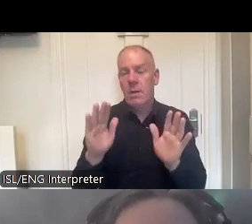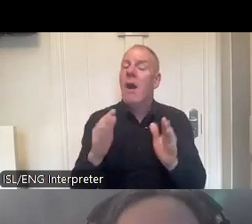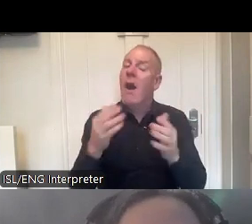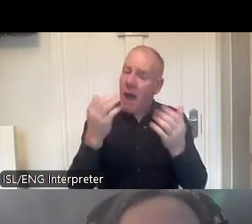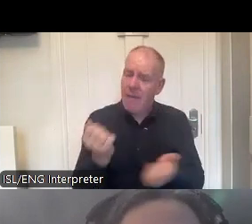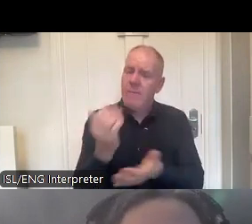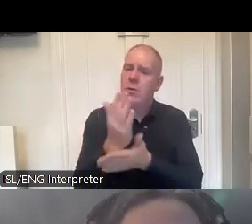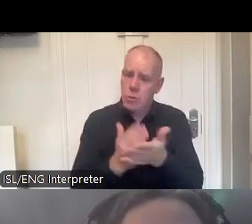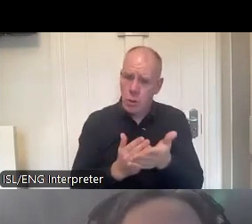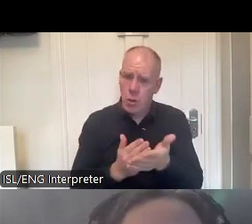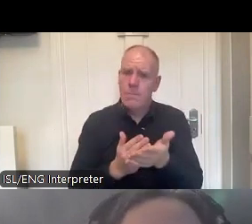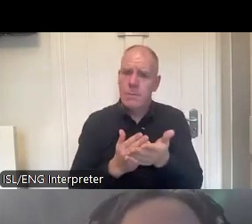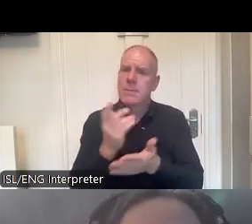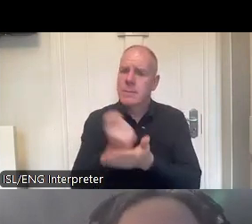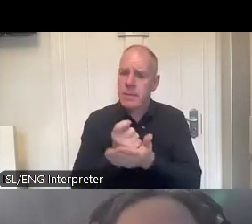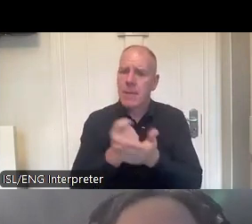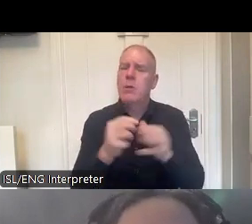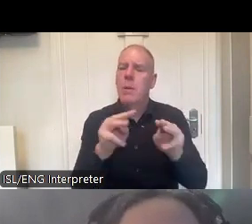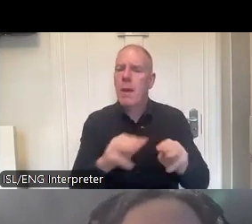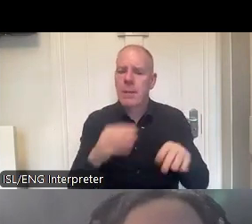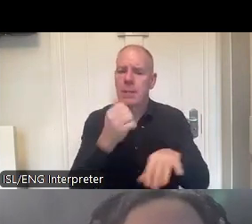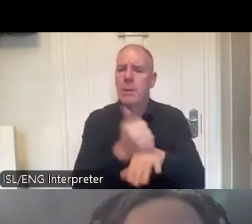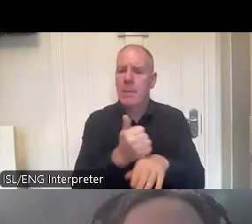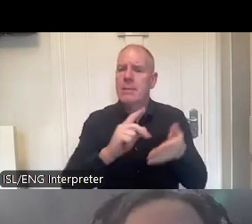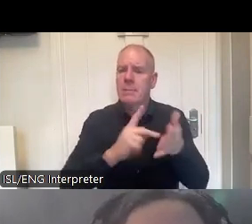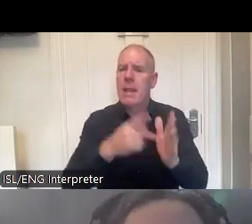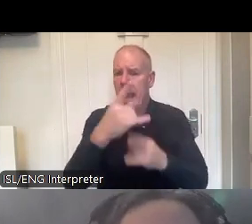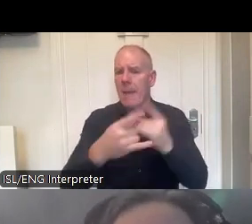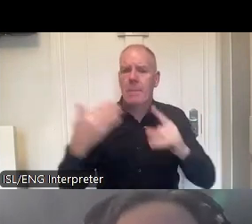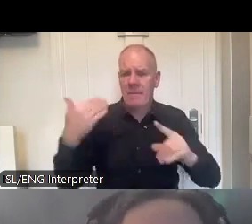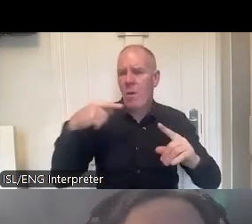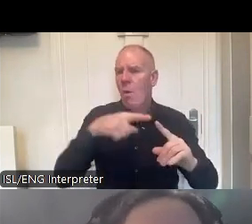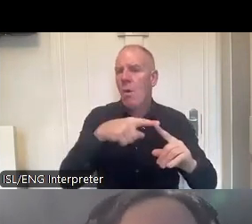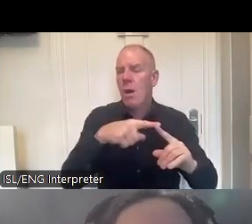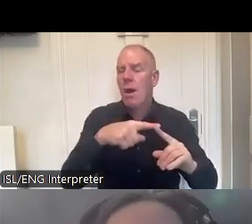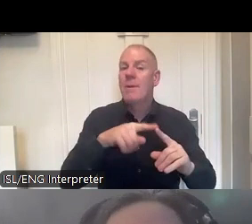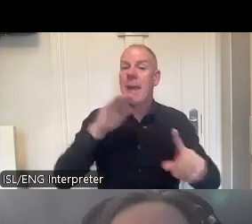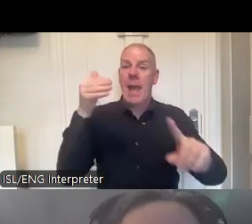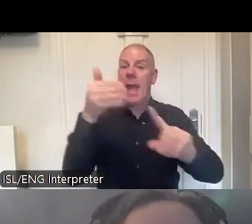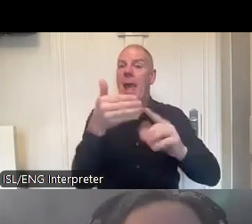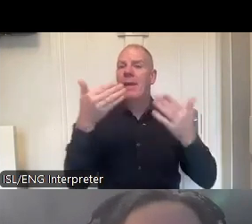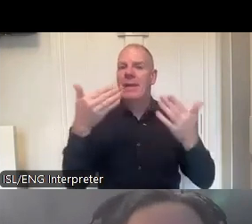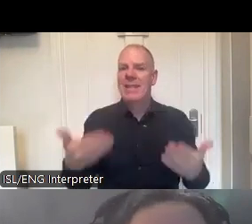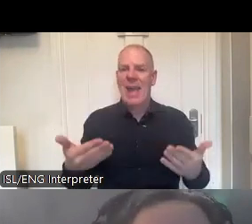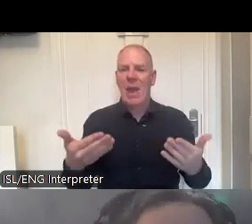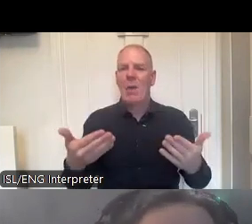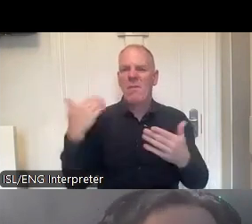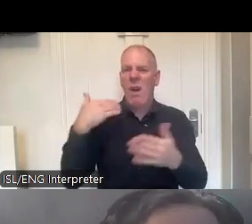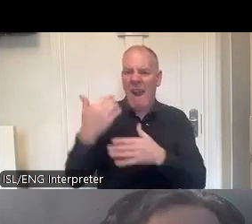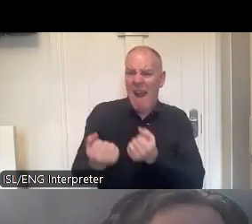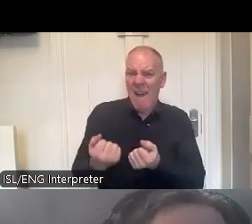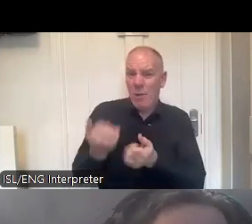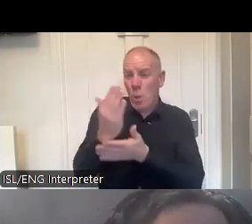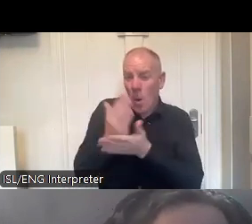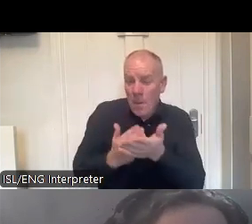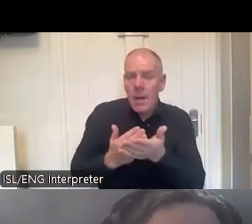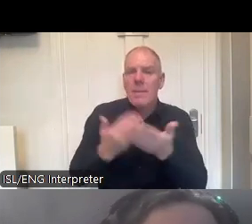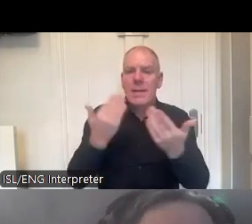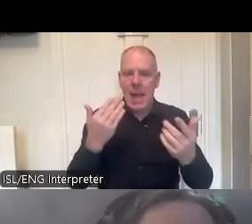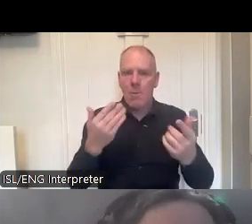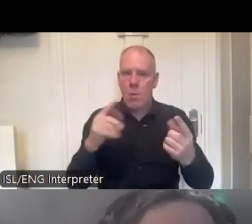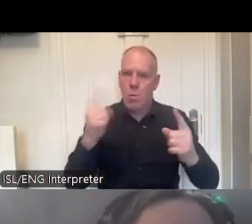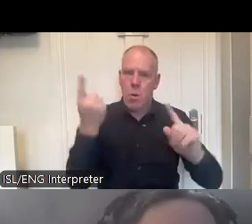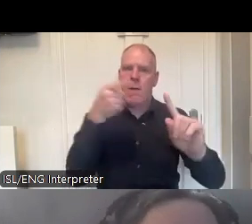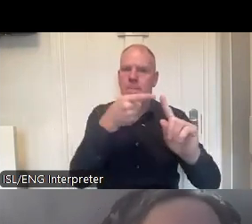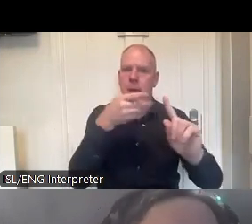been instances of population-based planning in the past, the idea now, though, is that it is the key approach